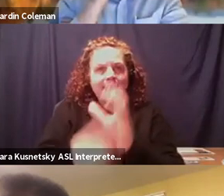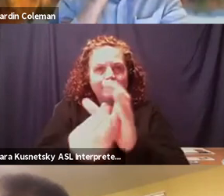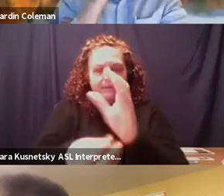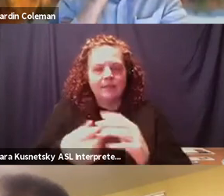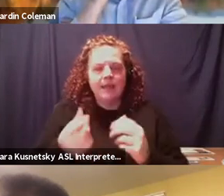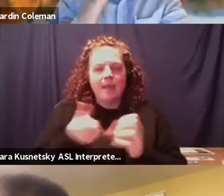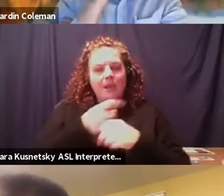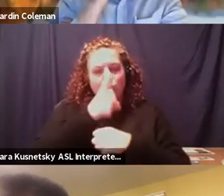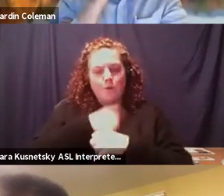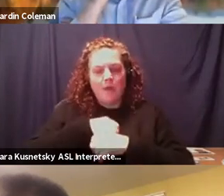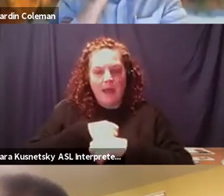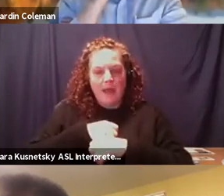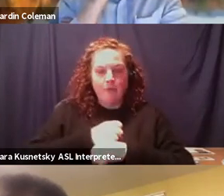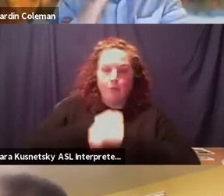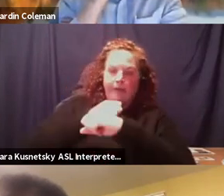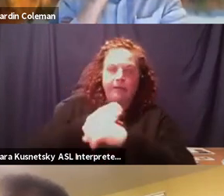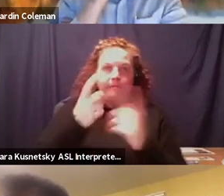and preventative measures early on.